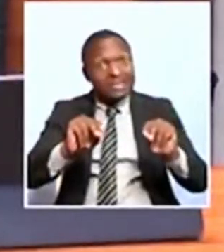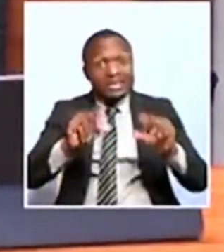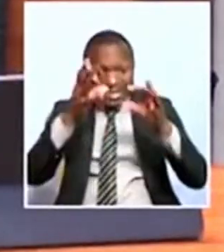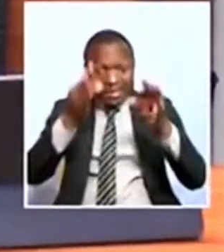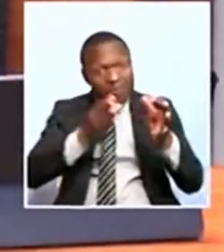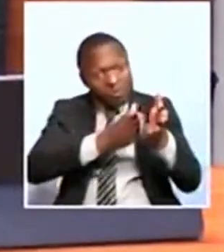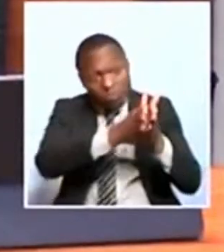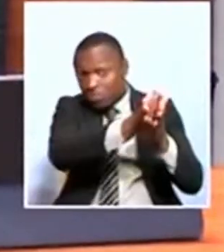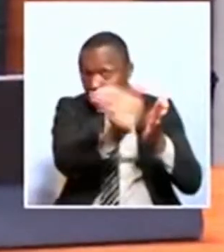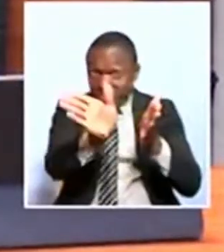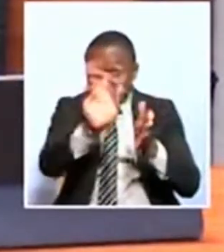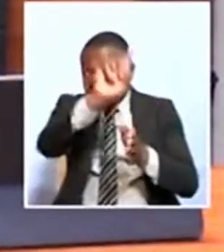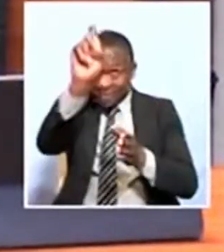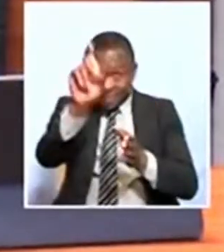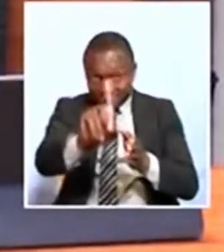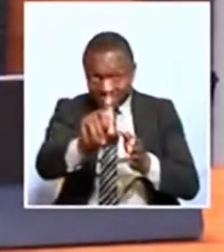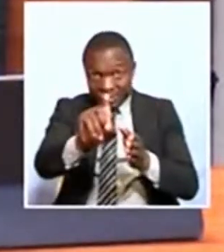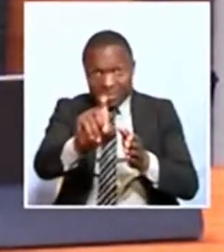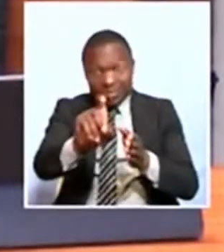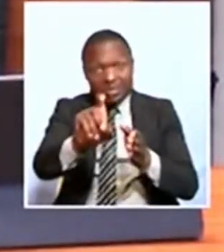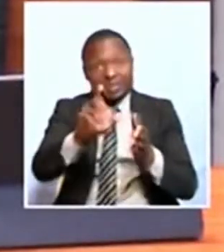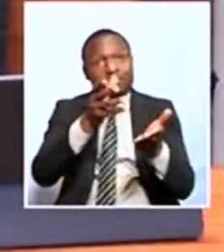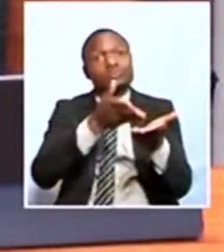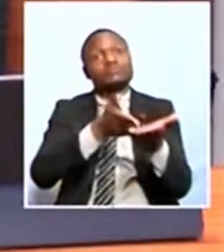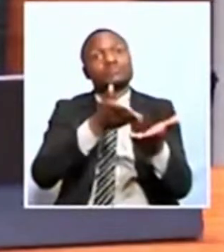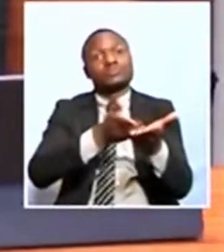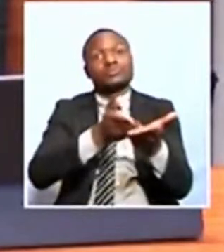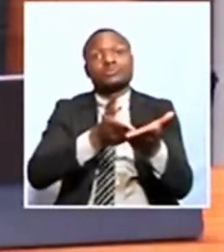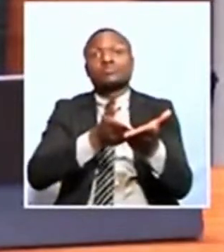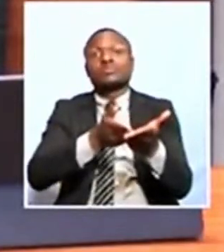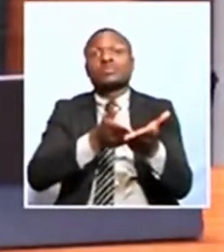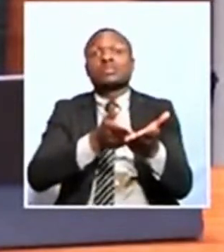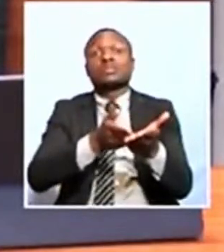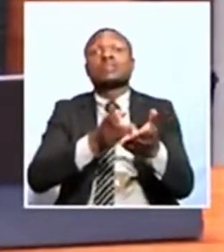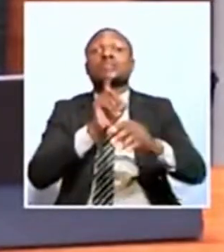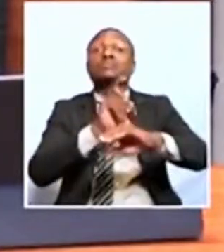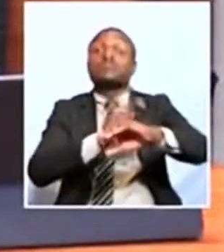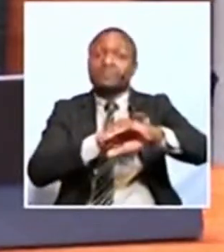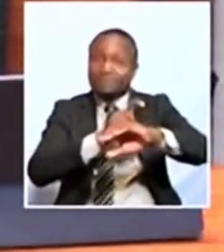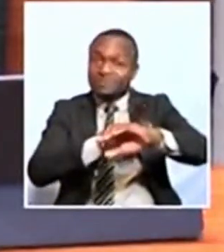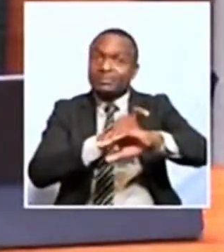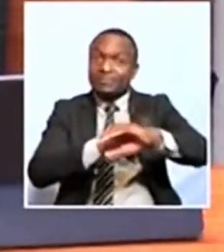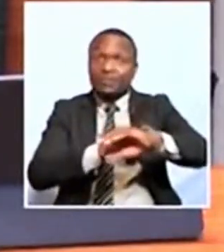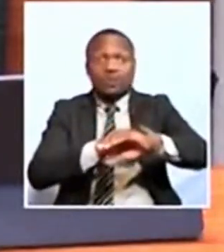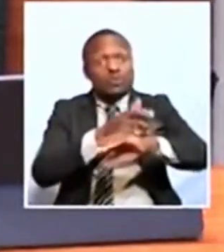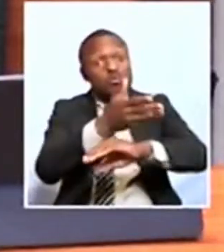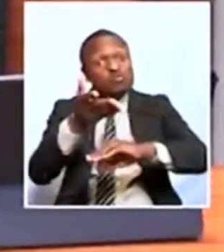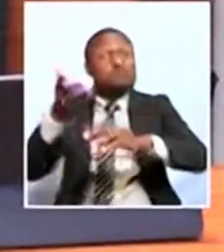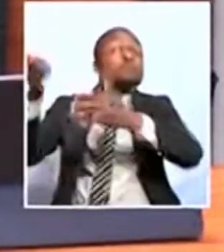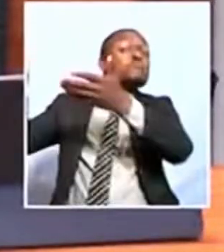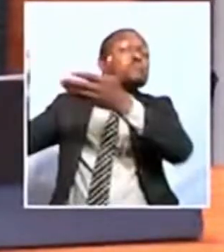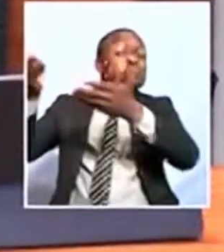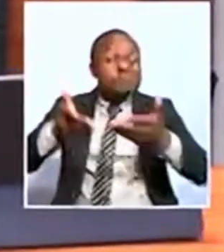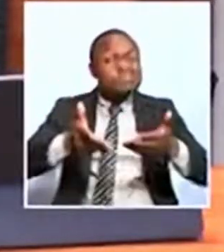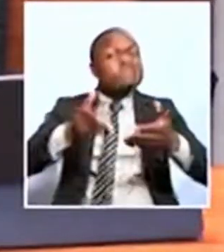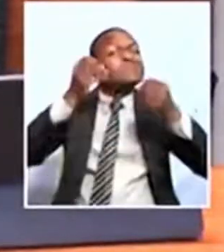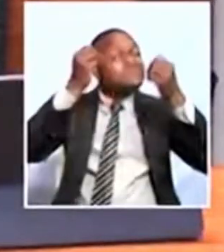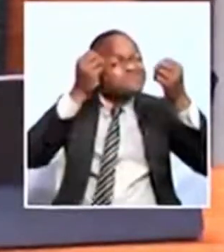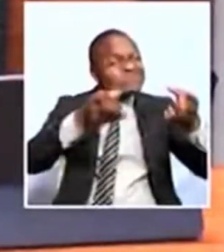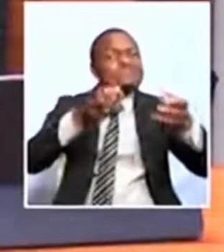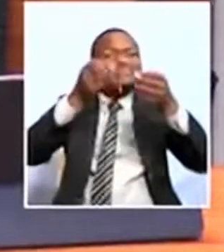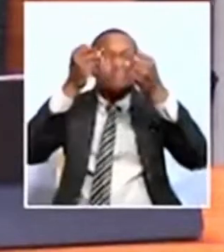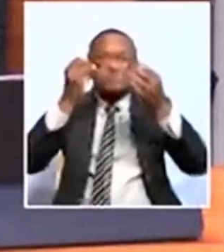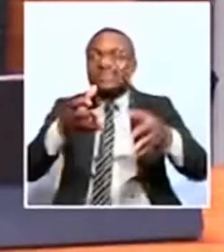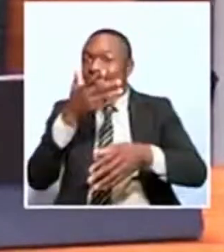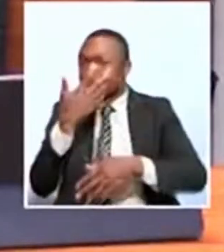move away from the question on the floor, that is the moment that you are going to bring in a lot of other things which